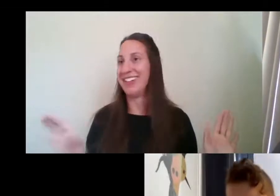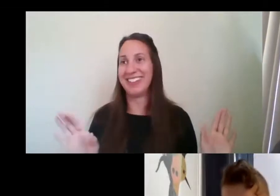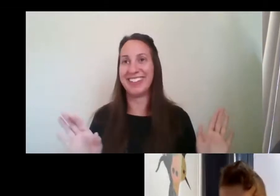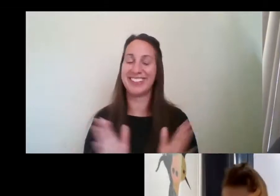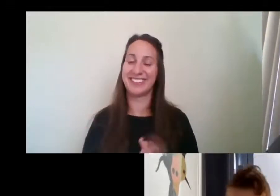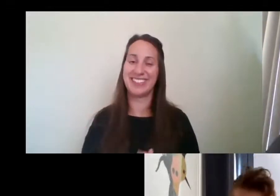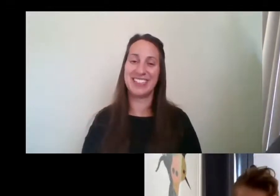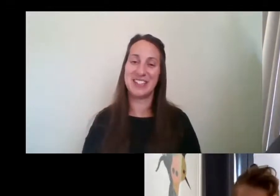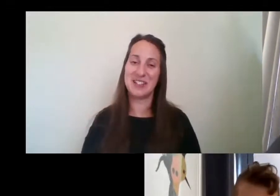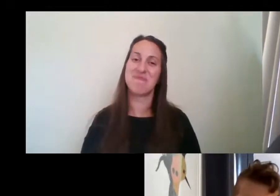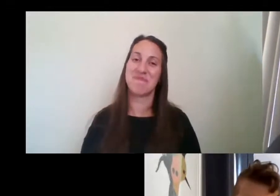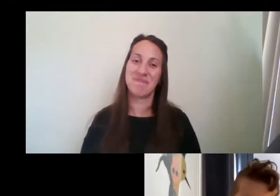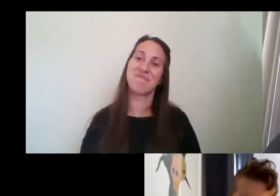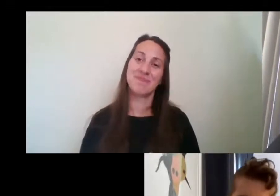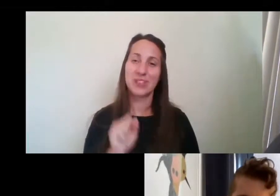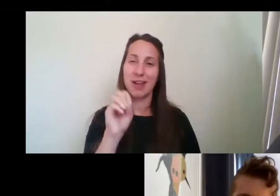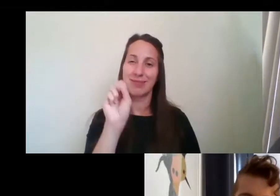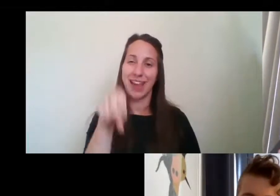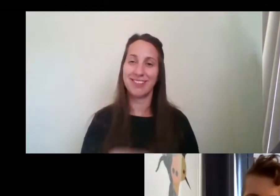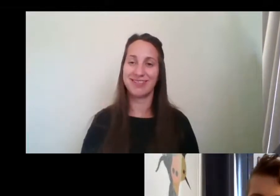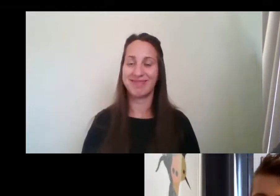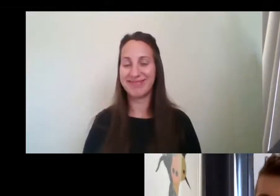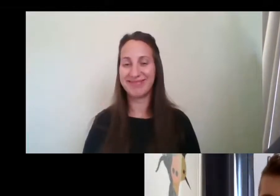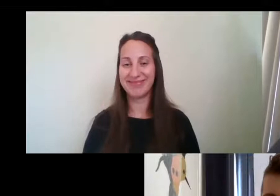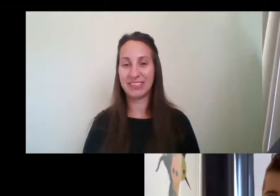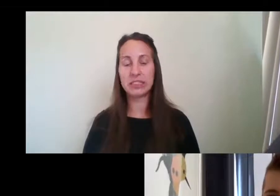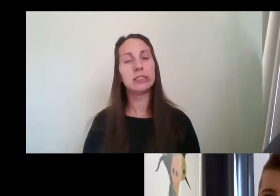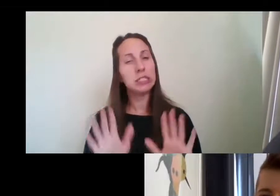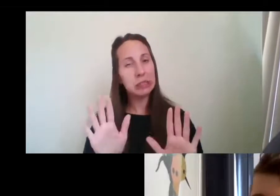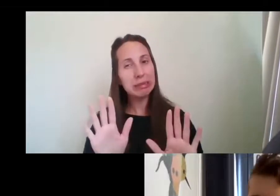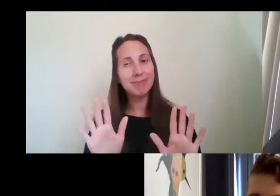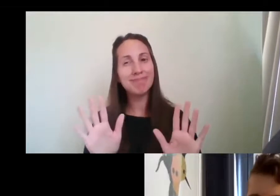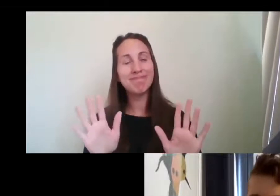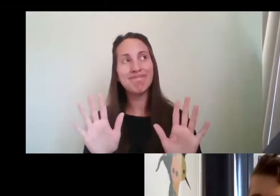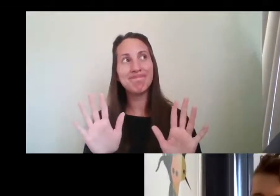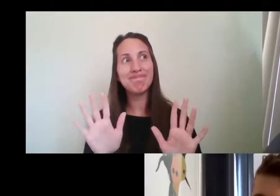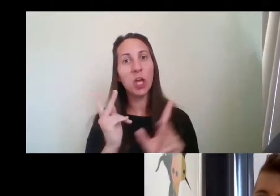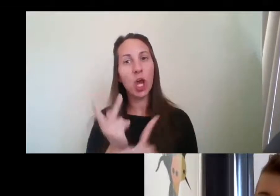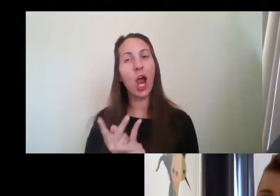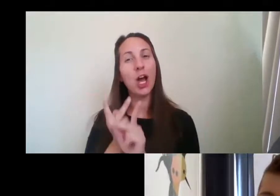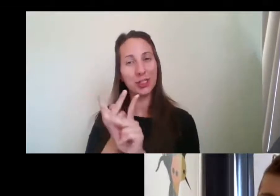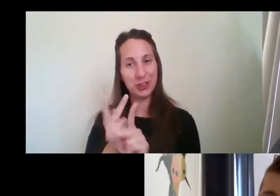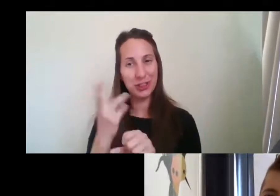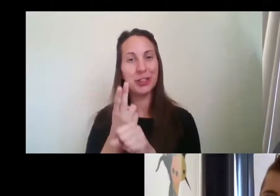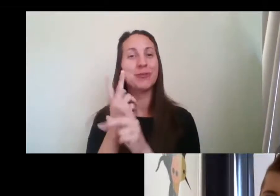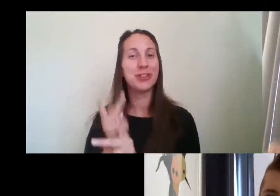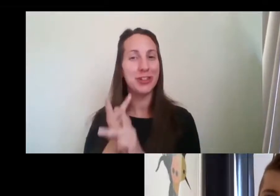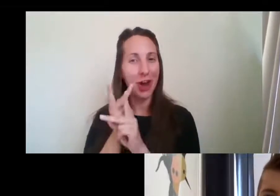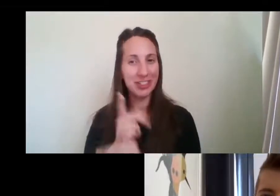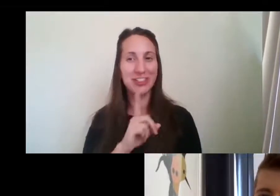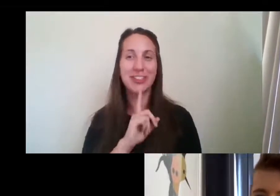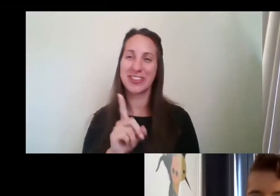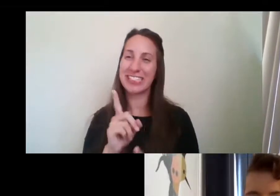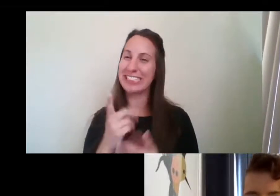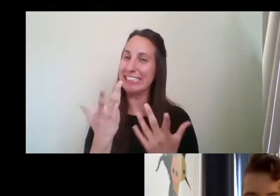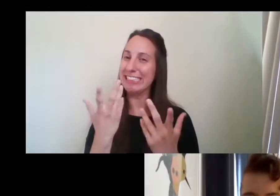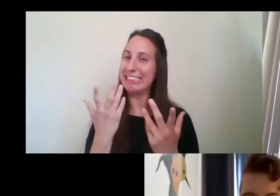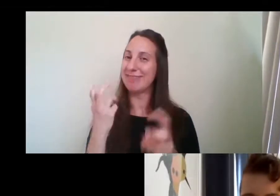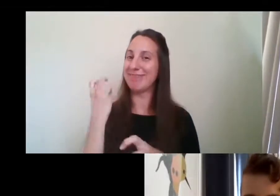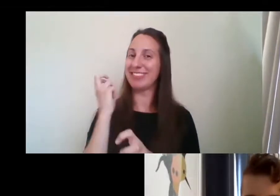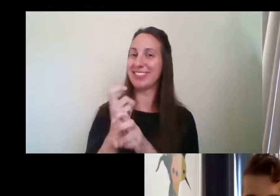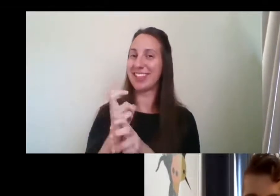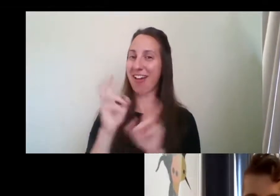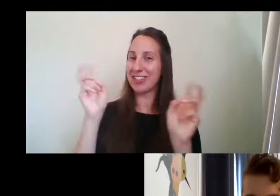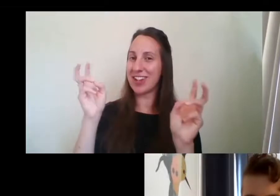So yeah, enter it with caution. It's a tricky topic. So another question is there